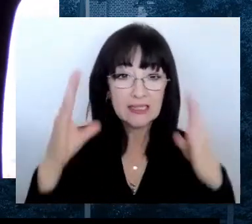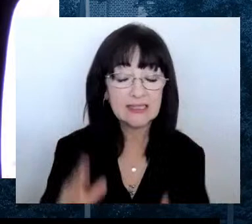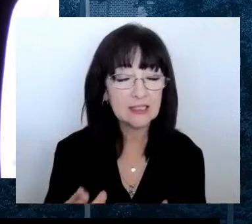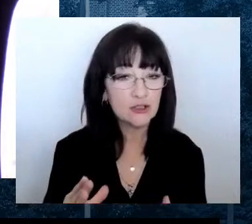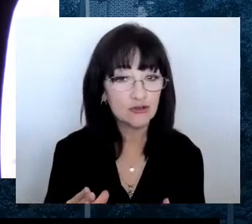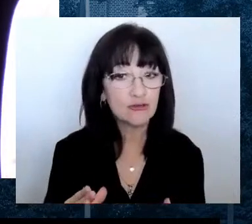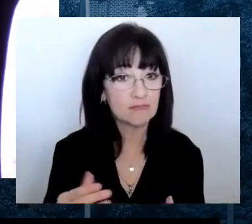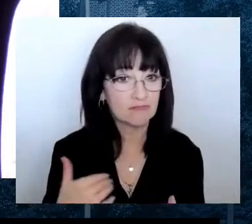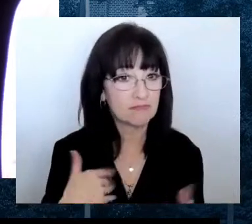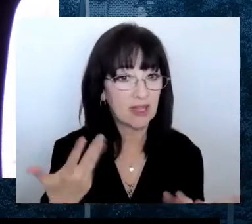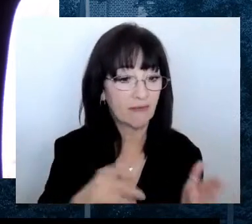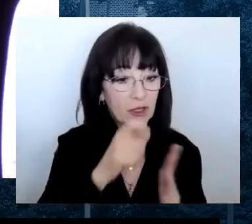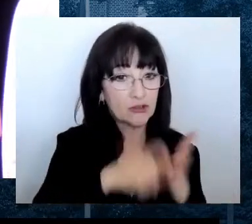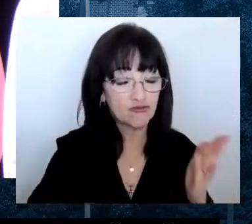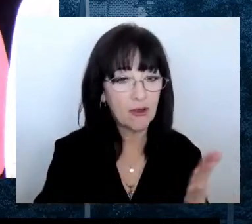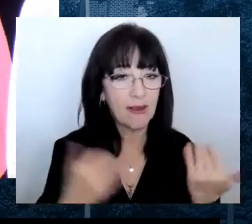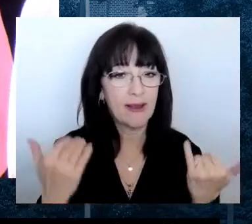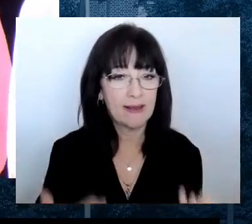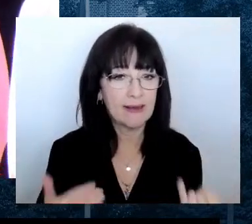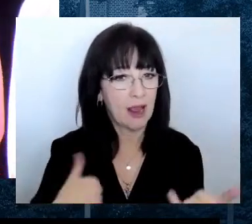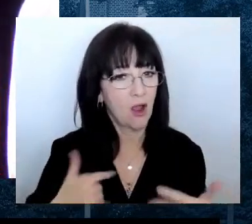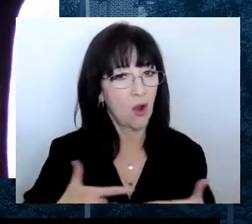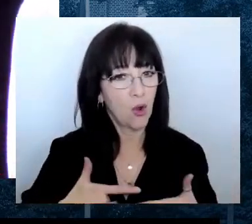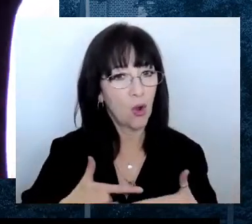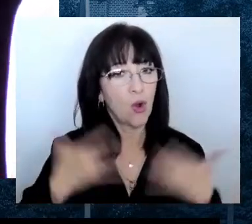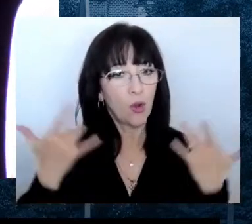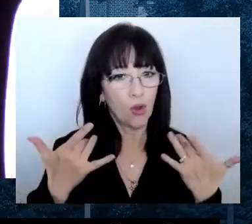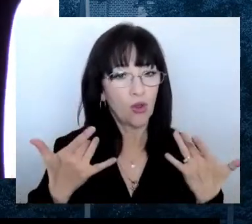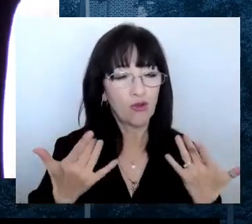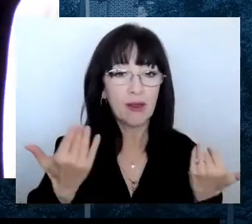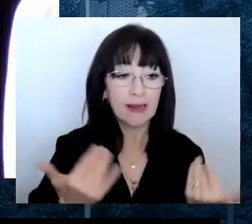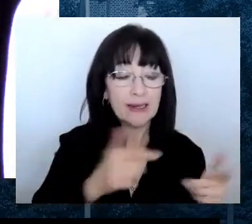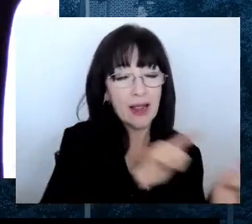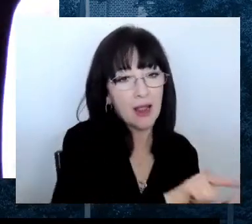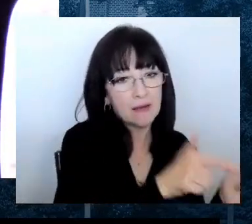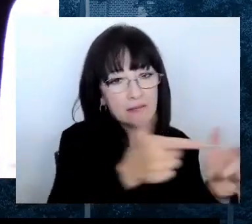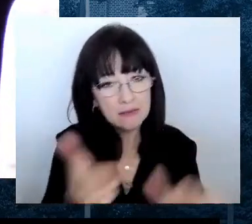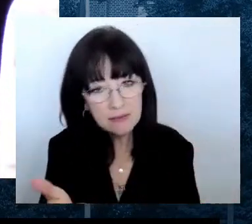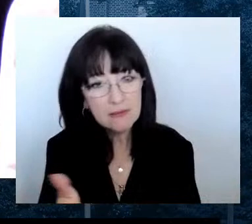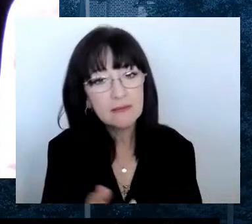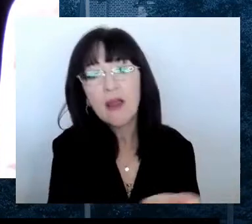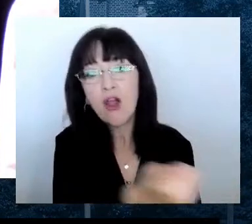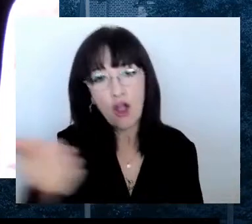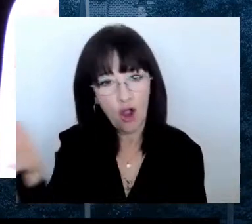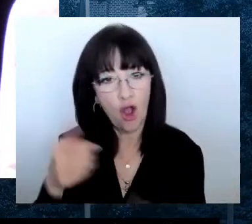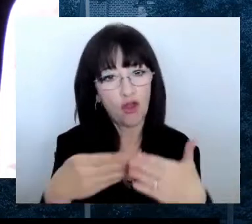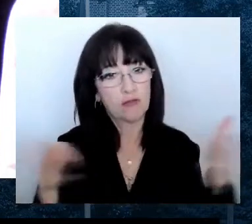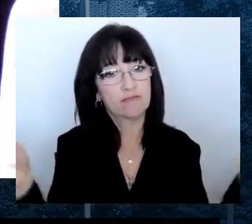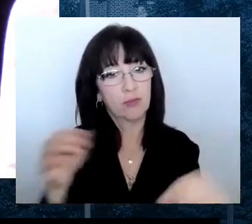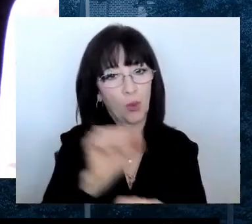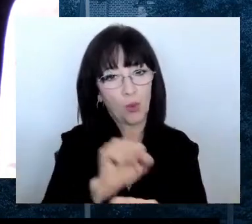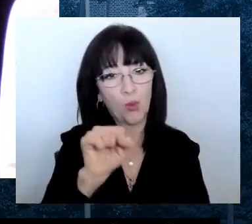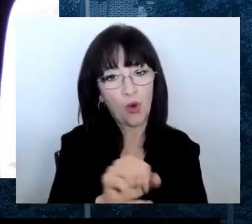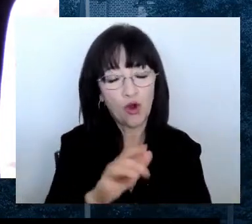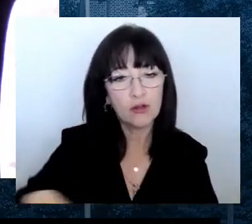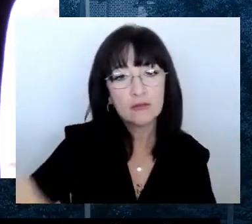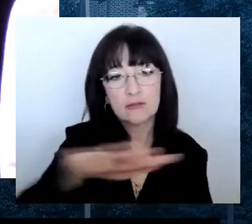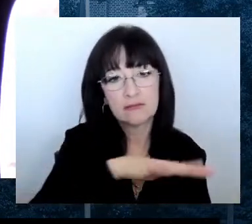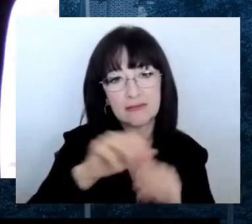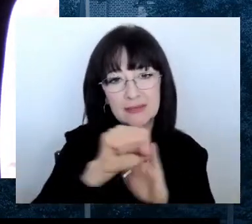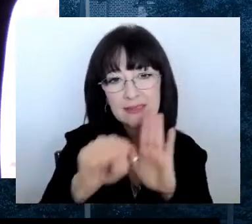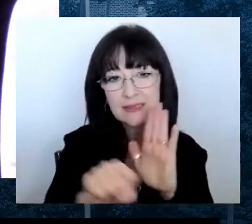us take the next step and fulfill the promise to workers across our state that we would provide